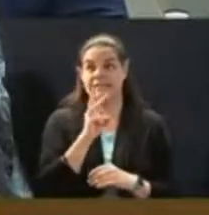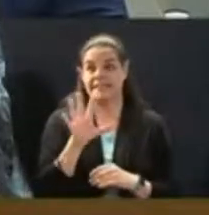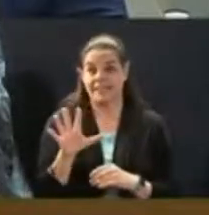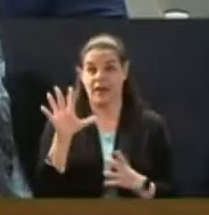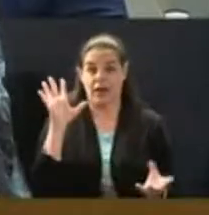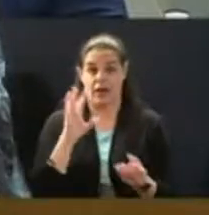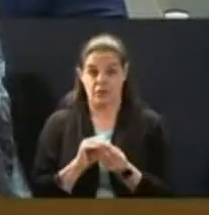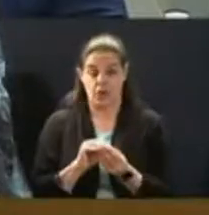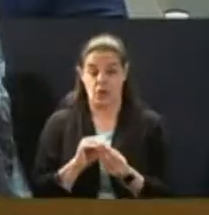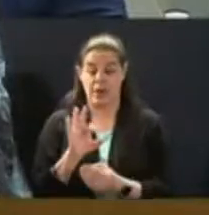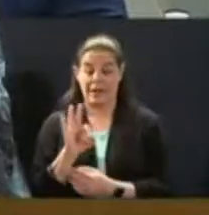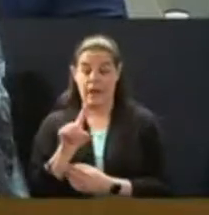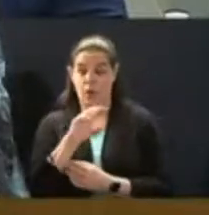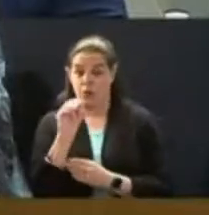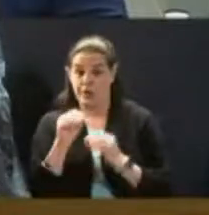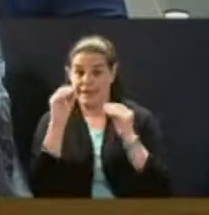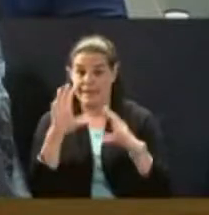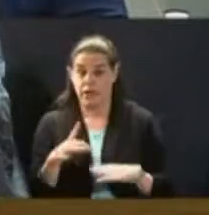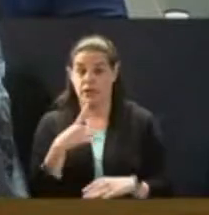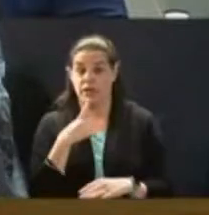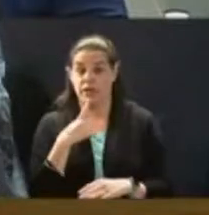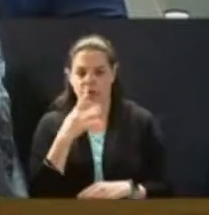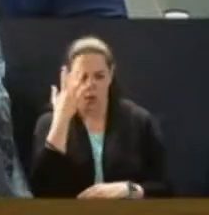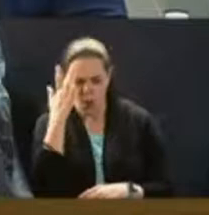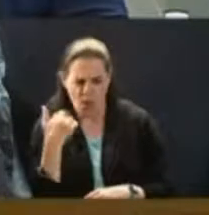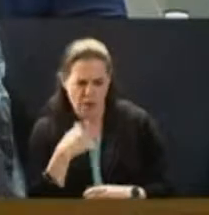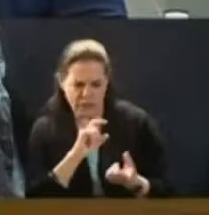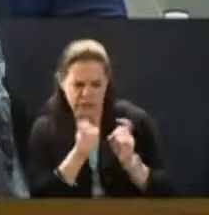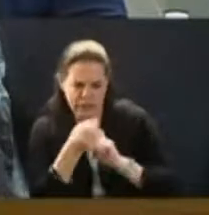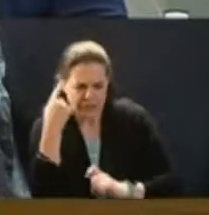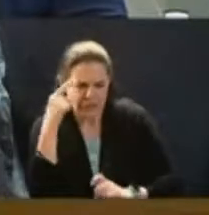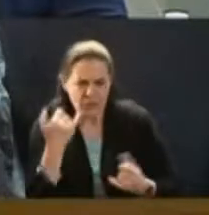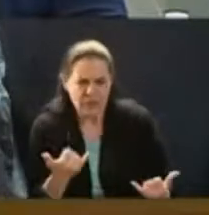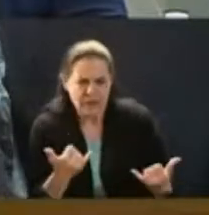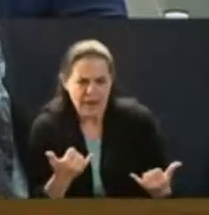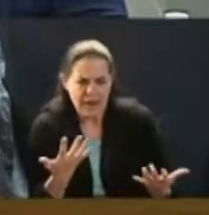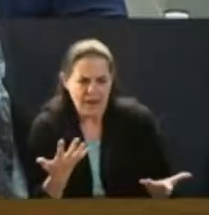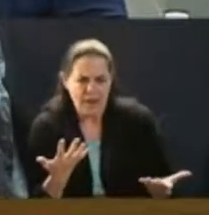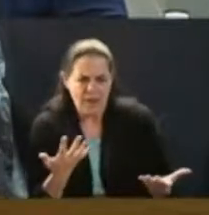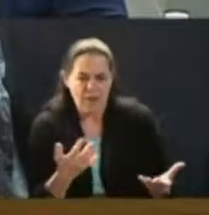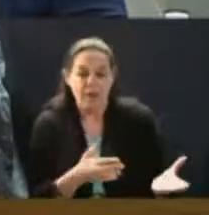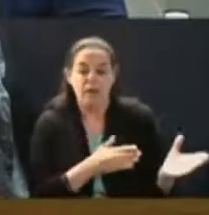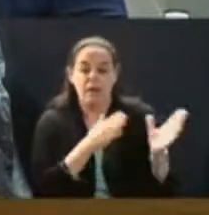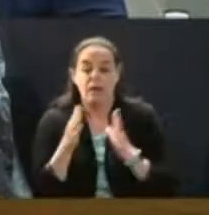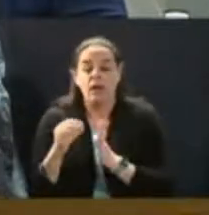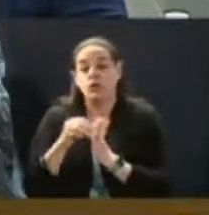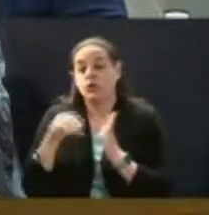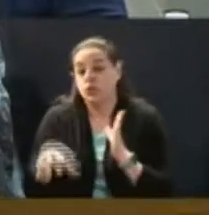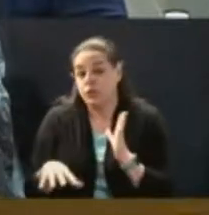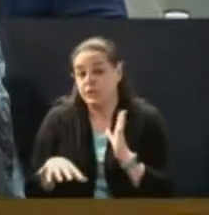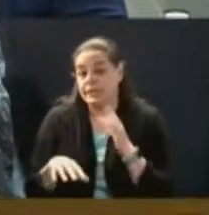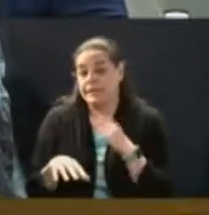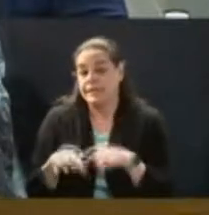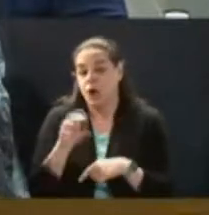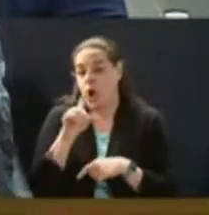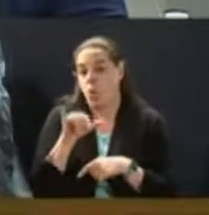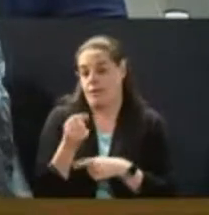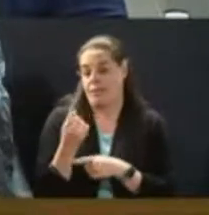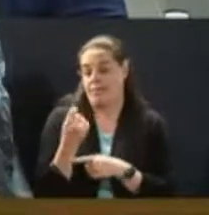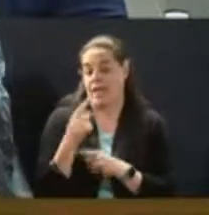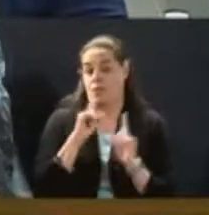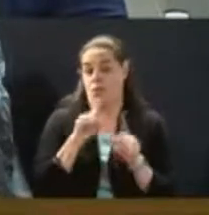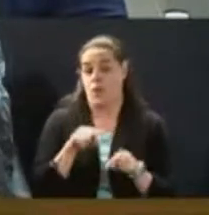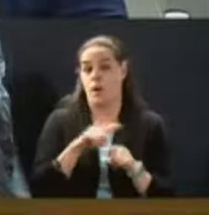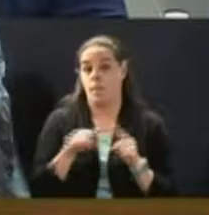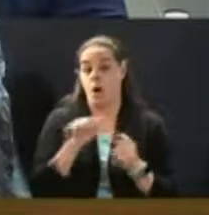total. 91% of them said, why are we changing this right now, potentially? Students, only 11